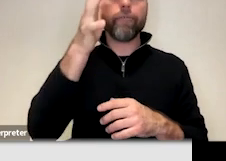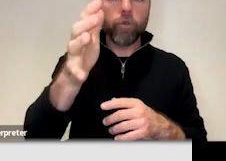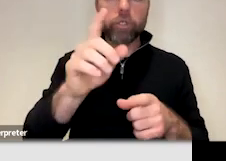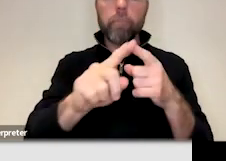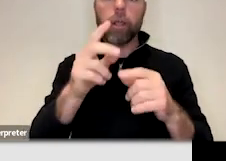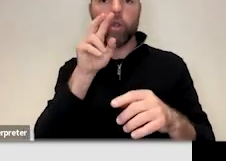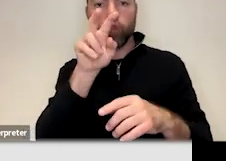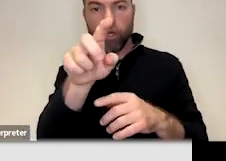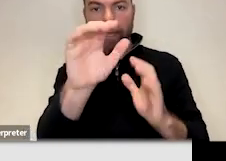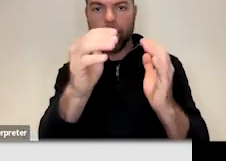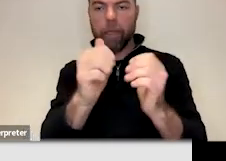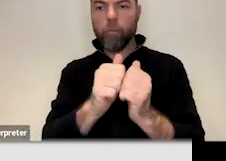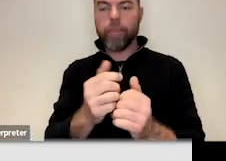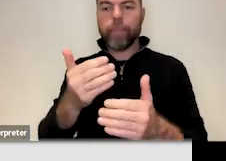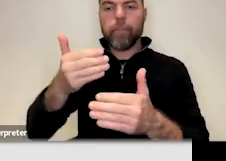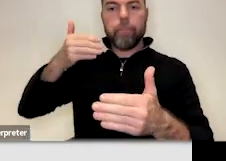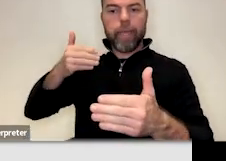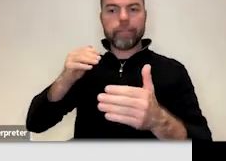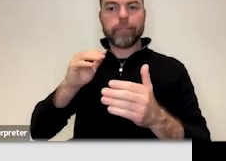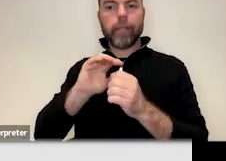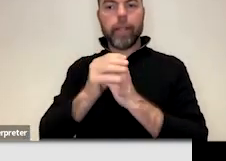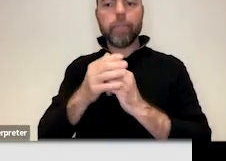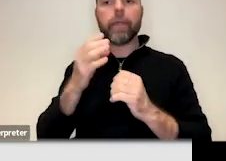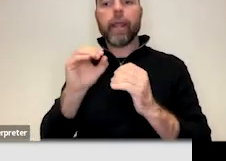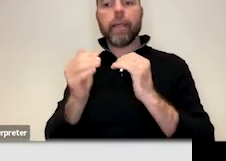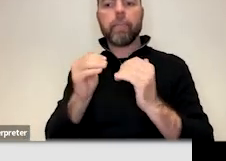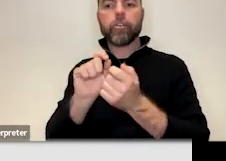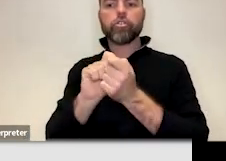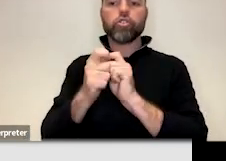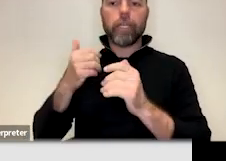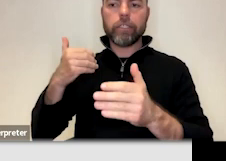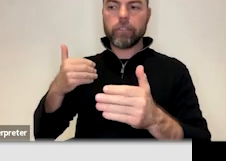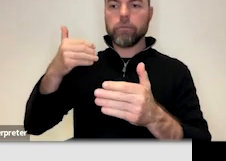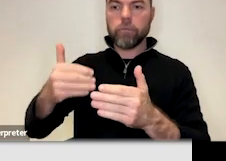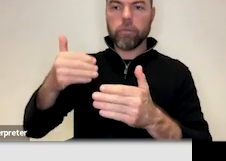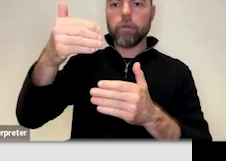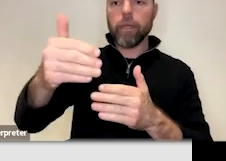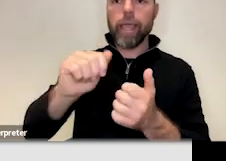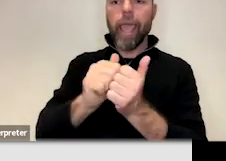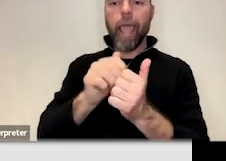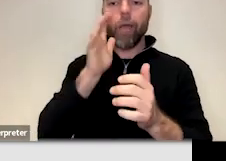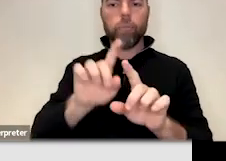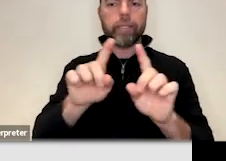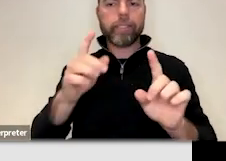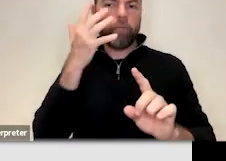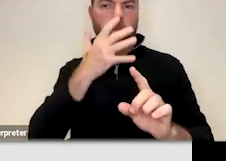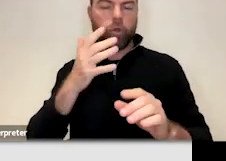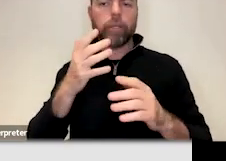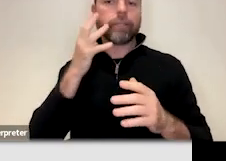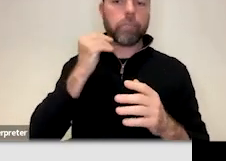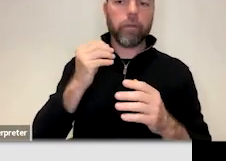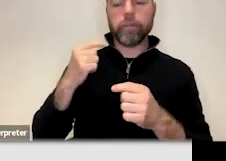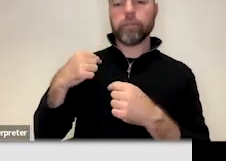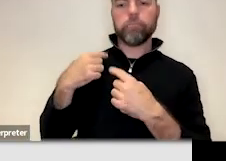with historical climate and look at change over time. How will mid-century or end of century be different than what we've experienced